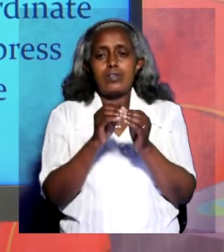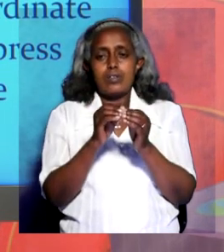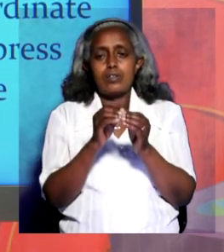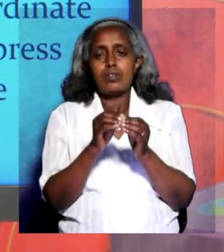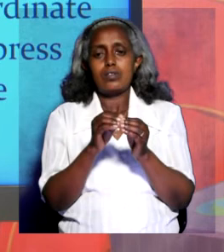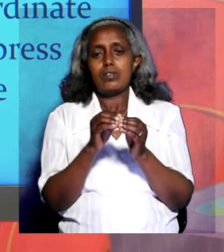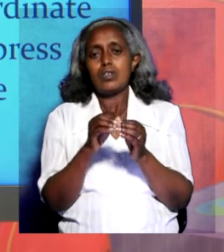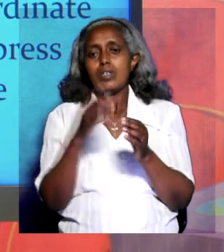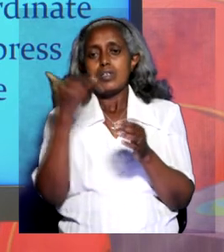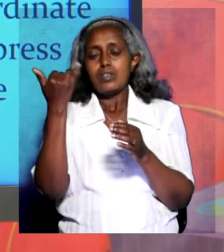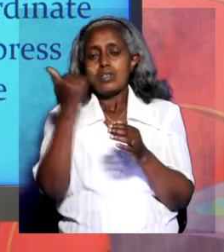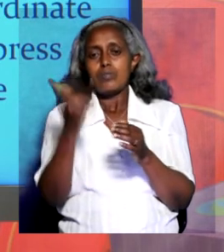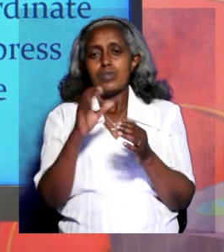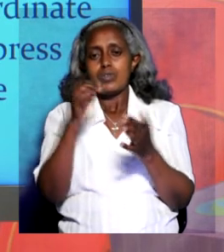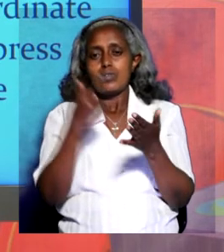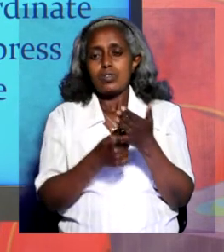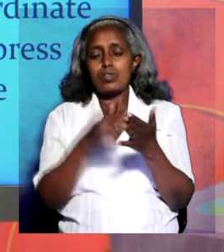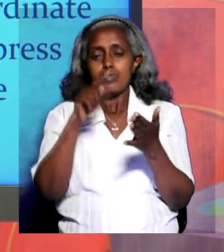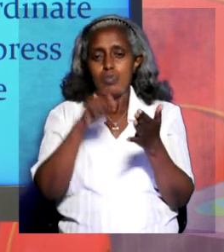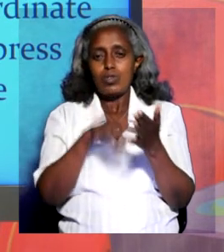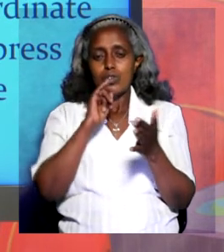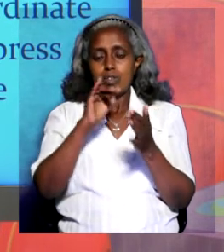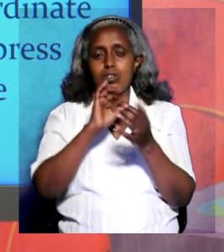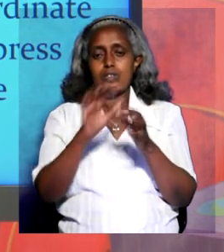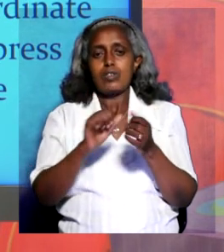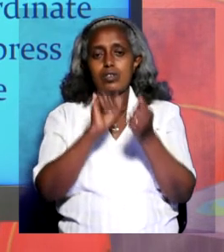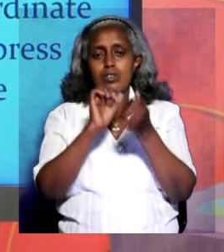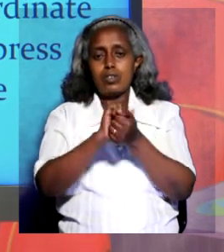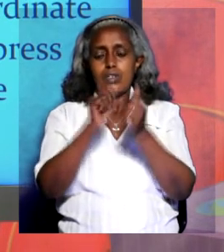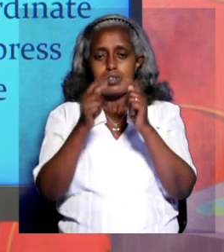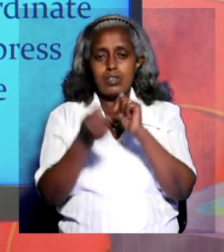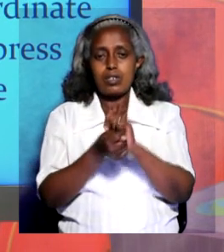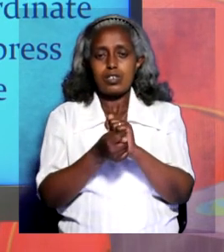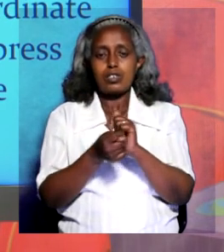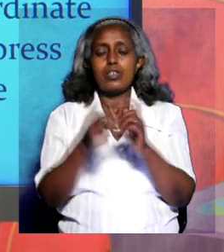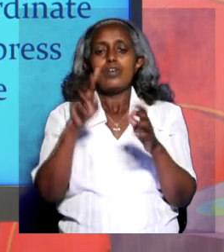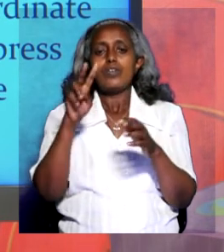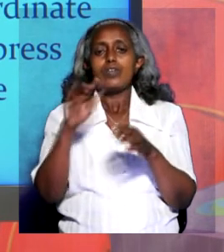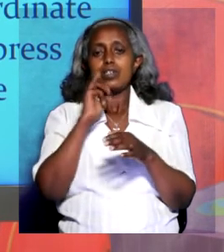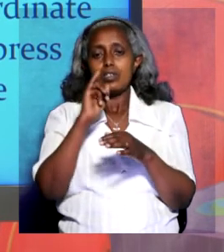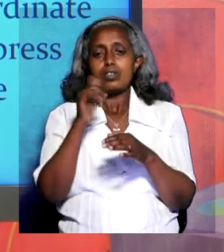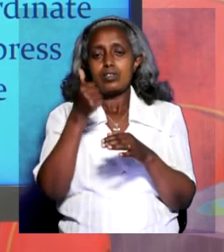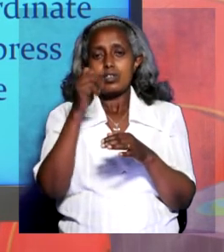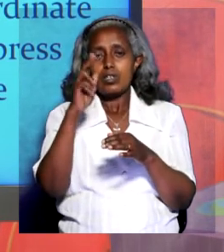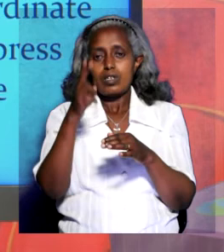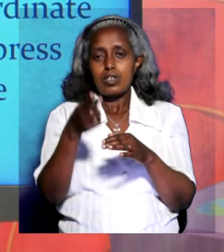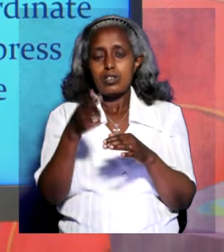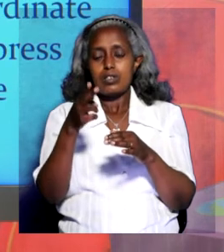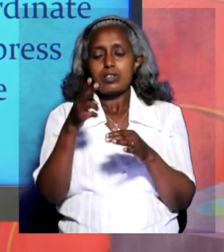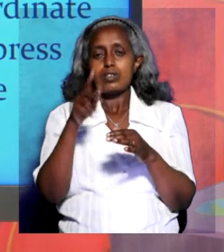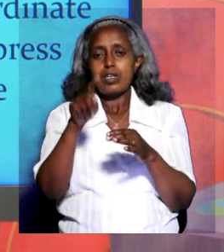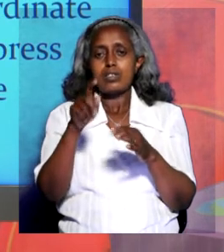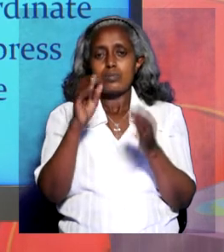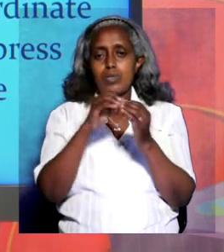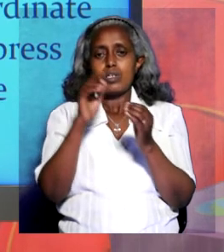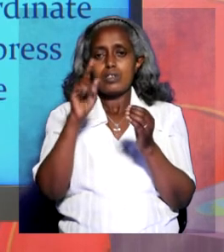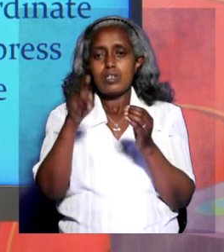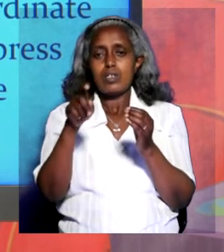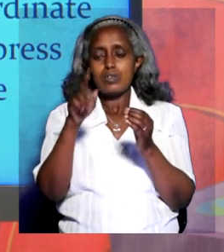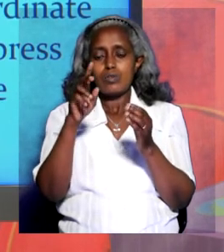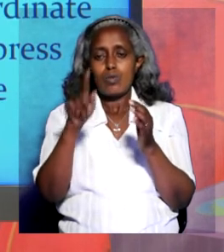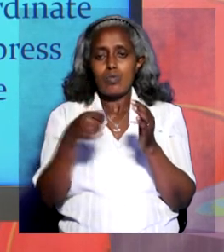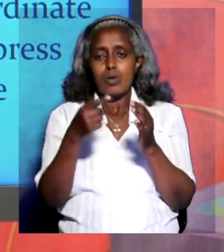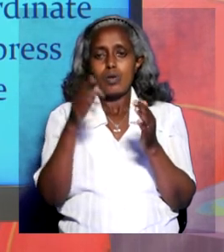So the image of this point under translation vector h comma k is simply it is x plus h comma y plus